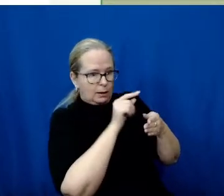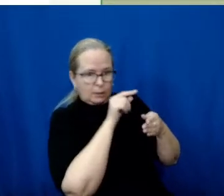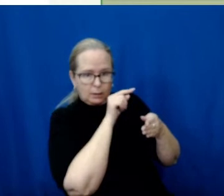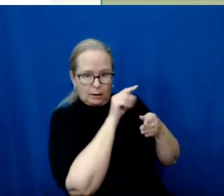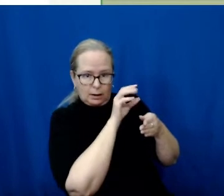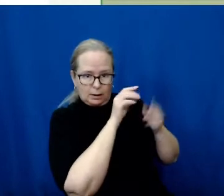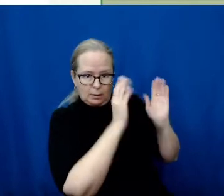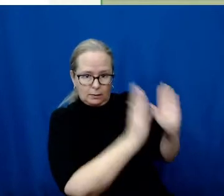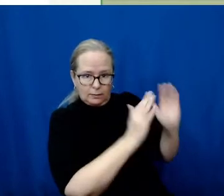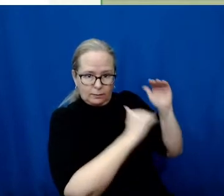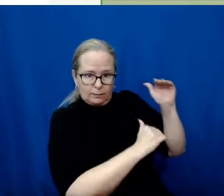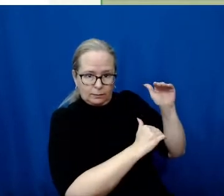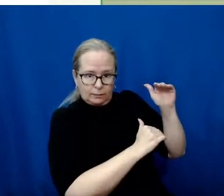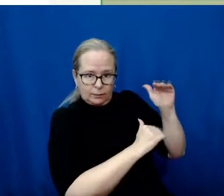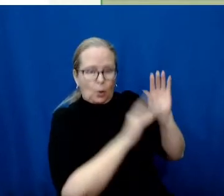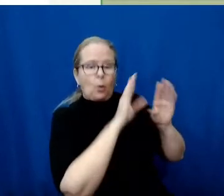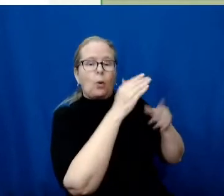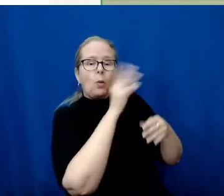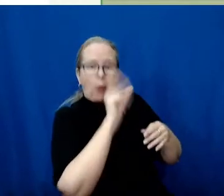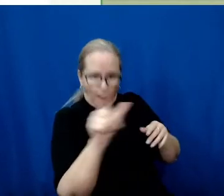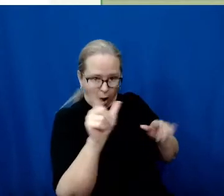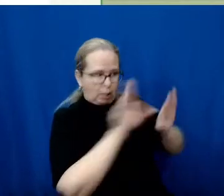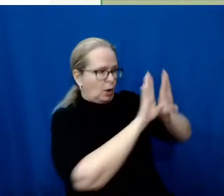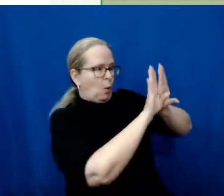to be really careful here. There are